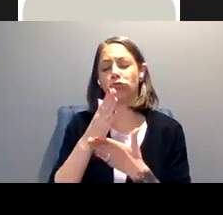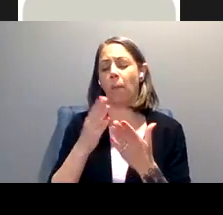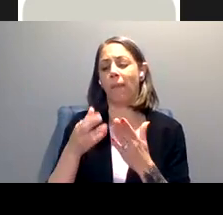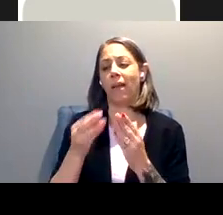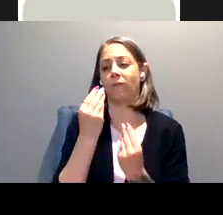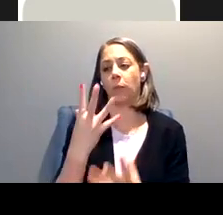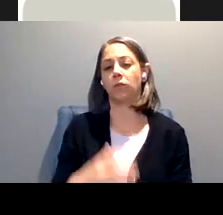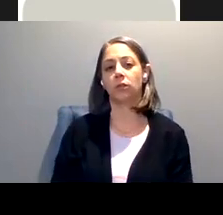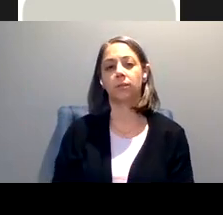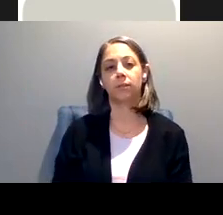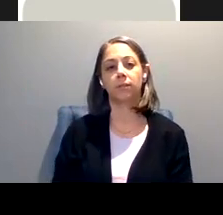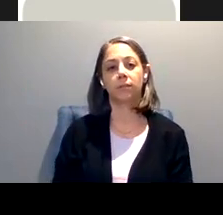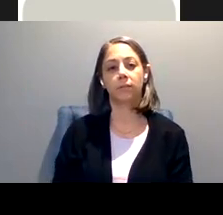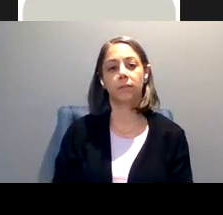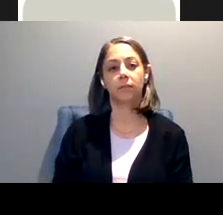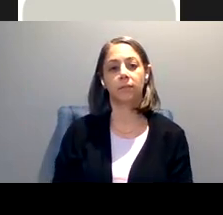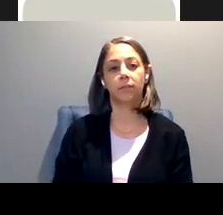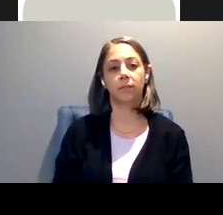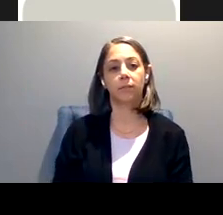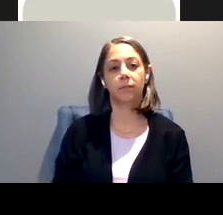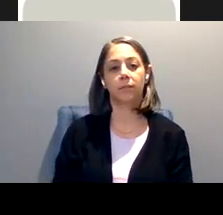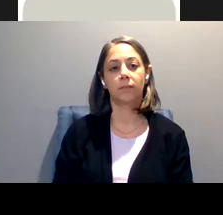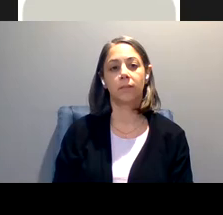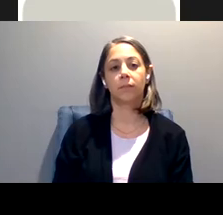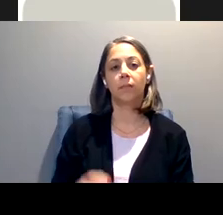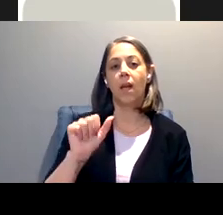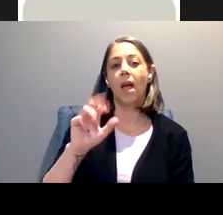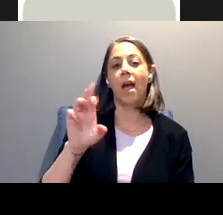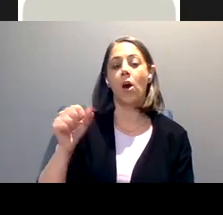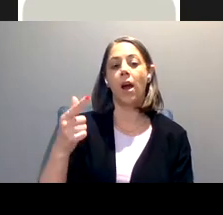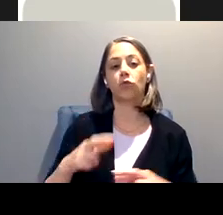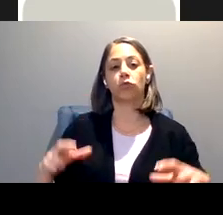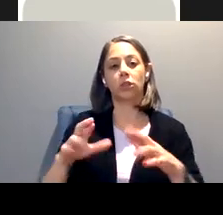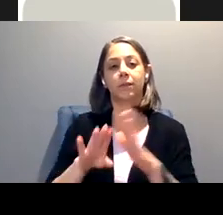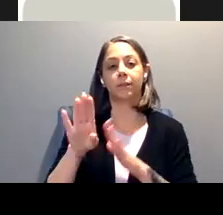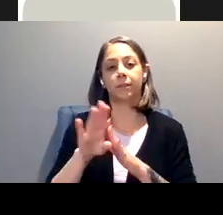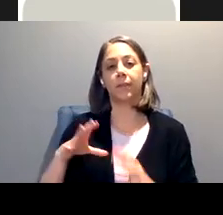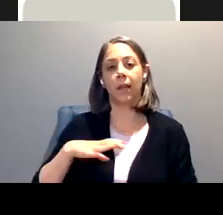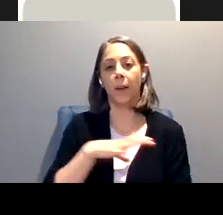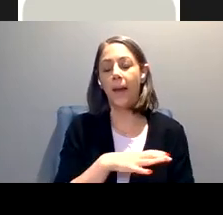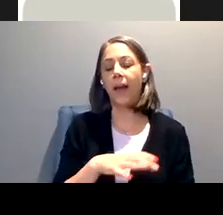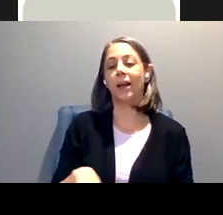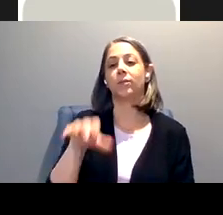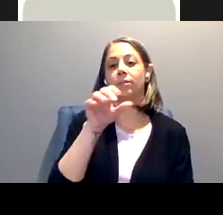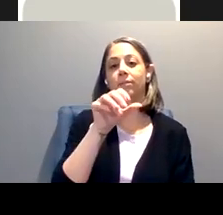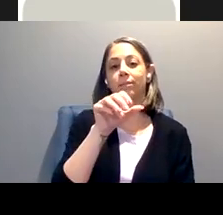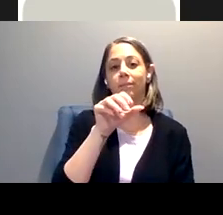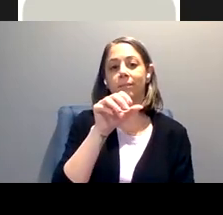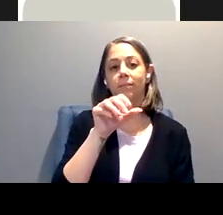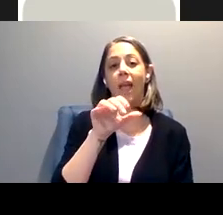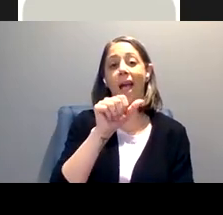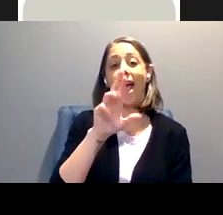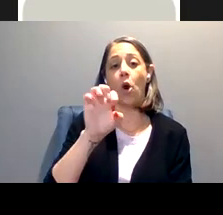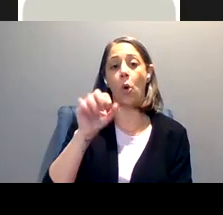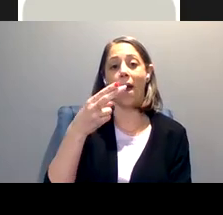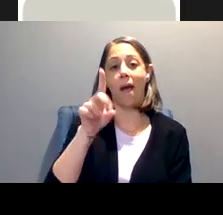here. The Arrowhead Regional Development Commission and Arrowhead Area Agency on Aging are designated by